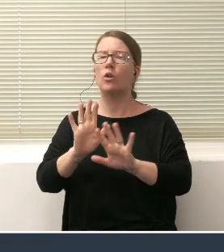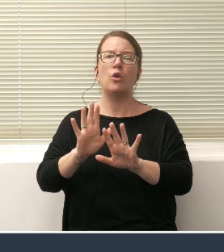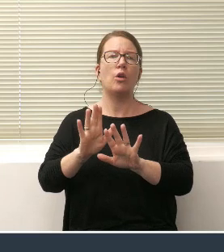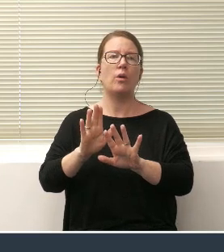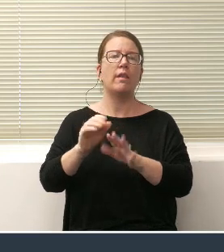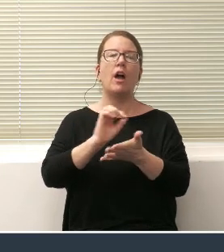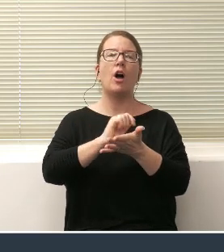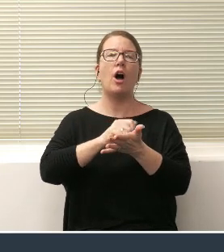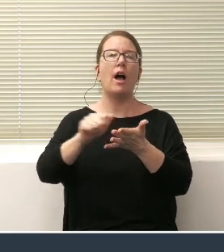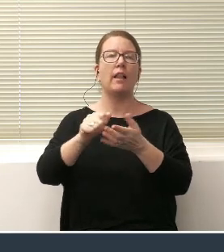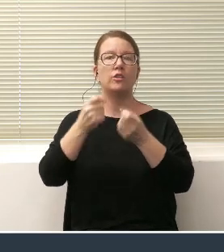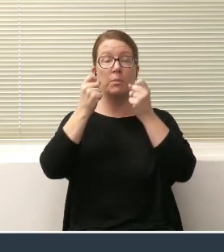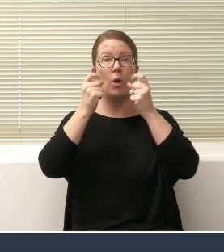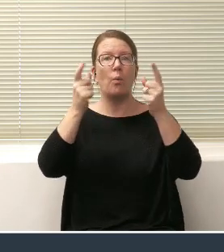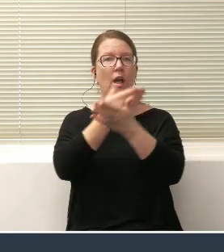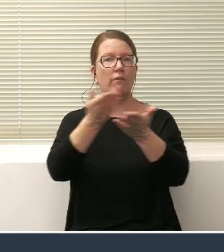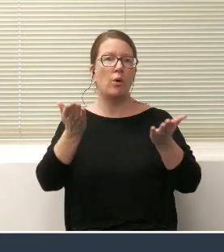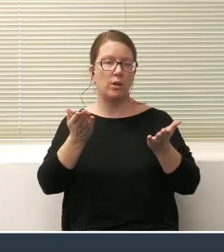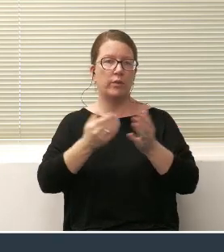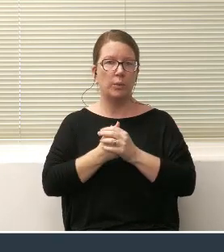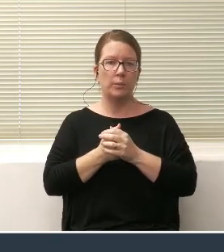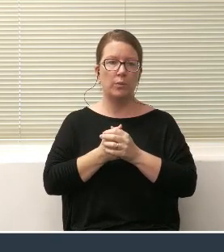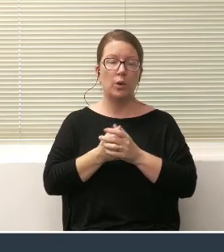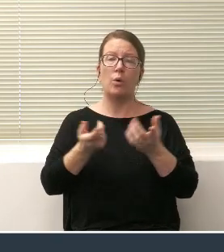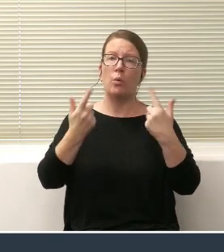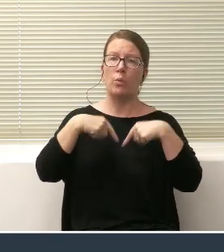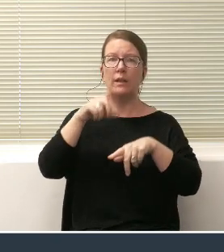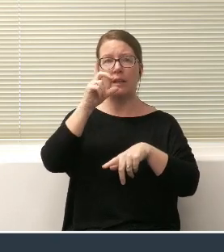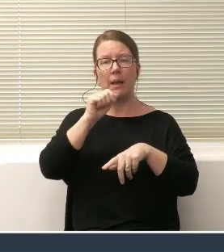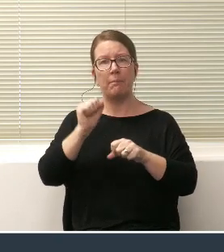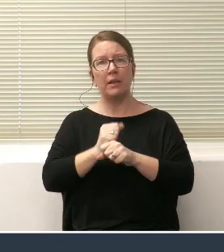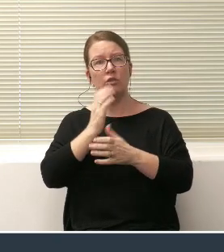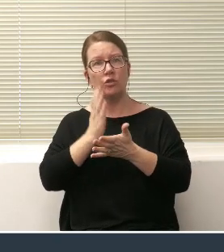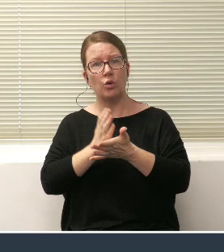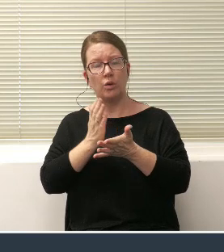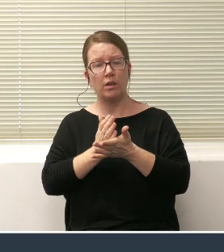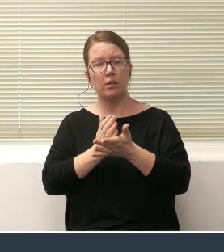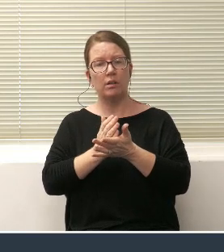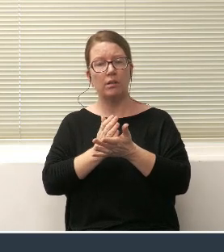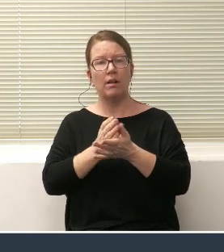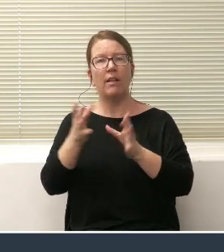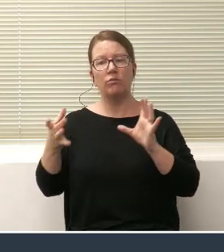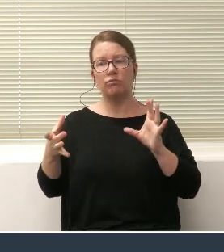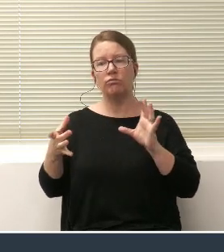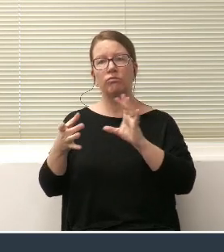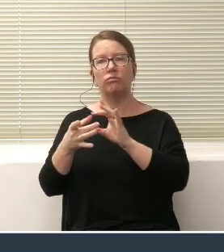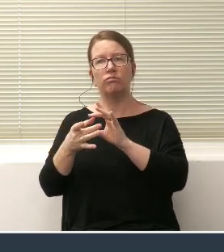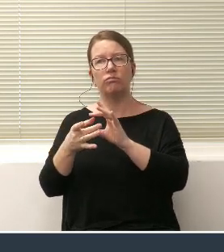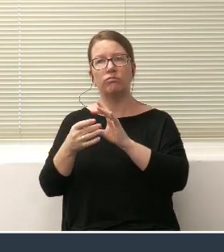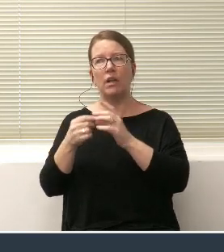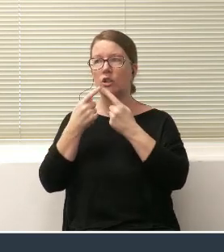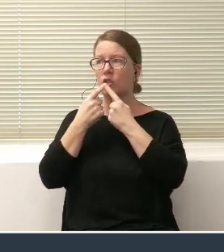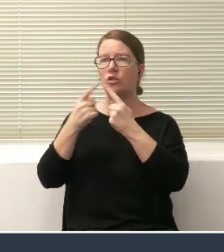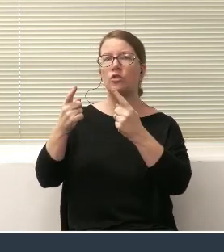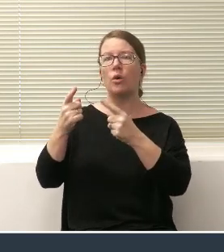they did highlight it, yes. Yeah, okay. So I guess we can just ensure that that is related Included to council